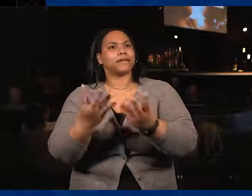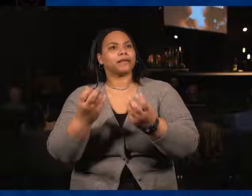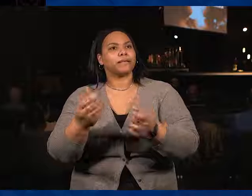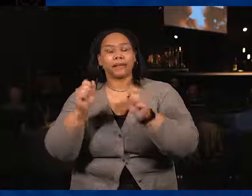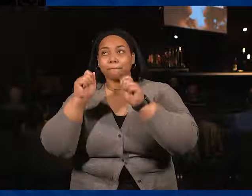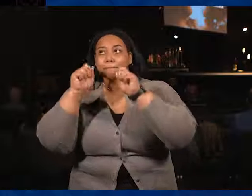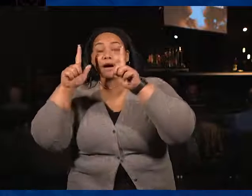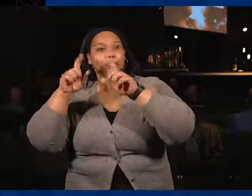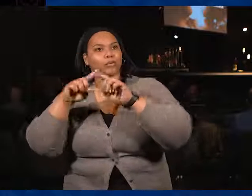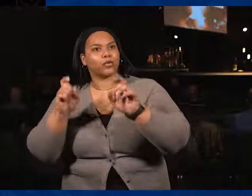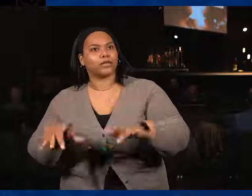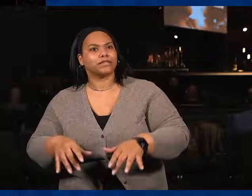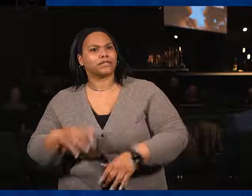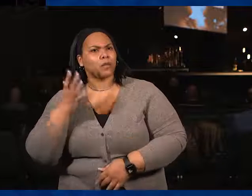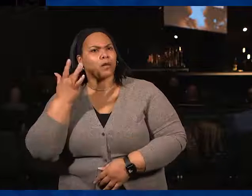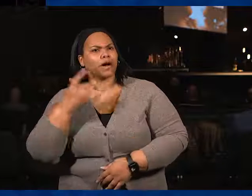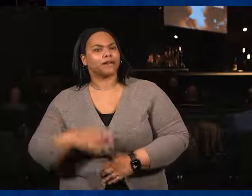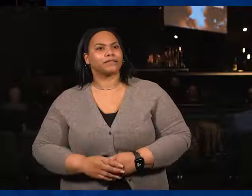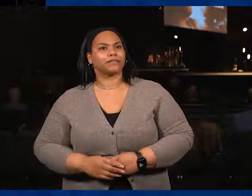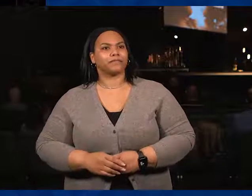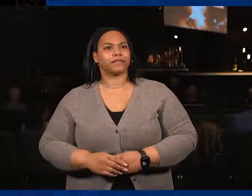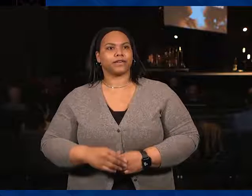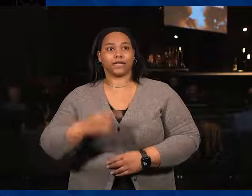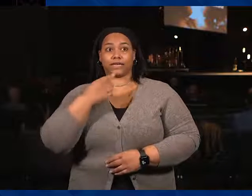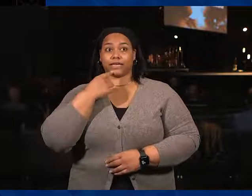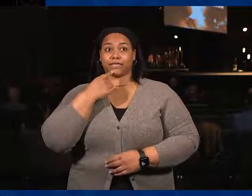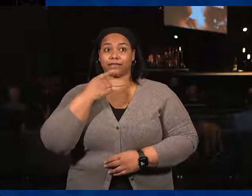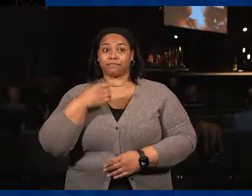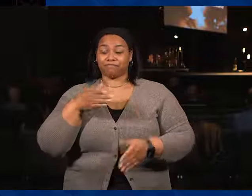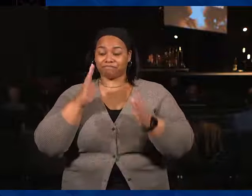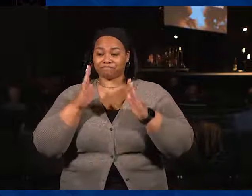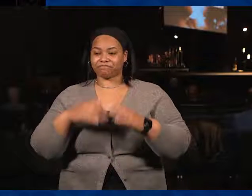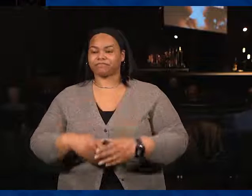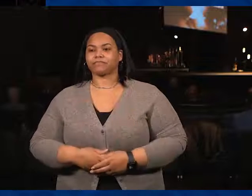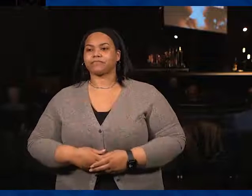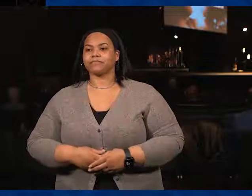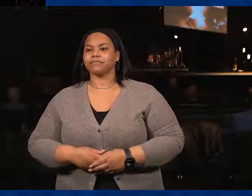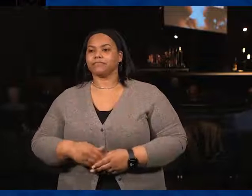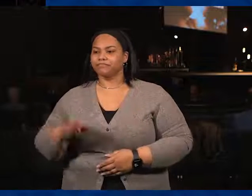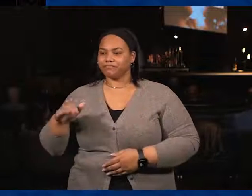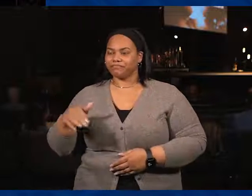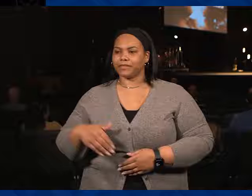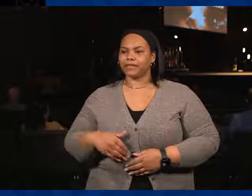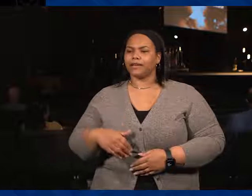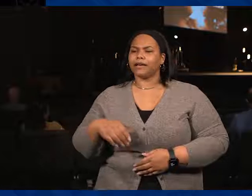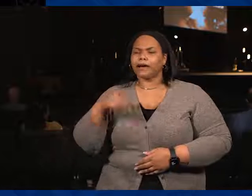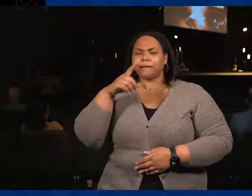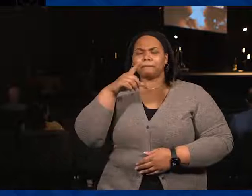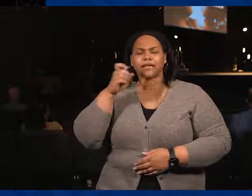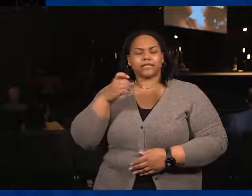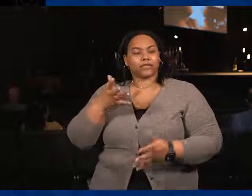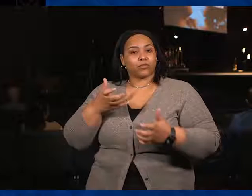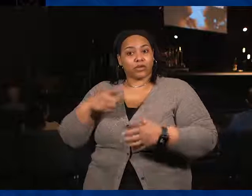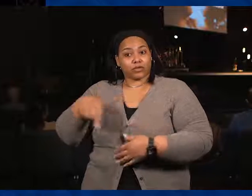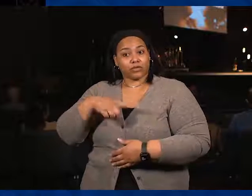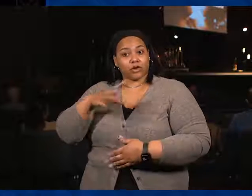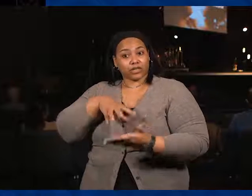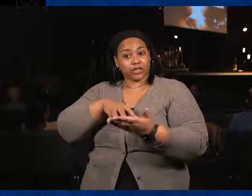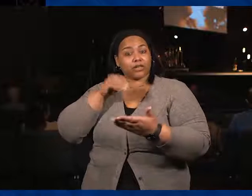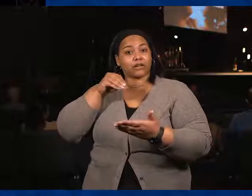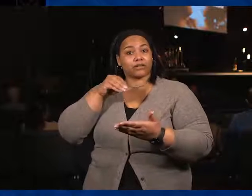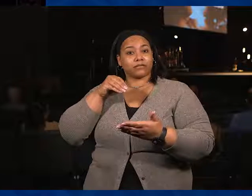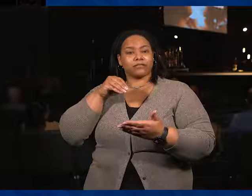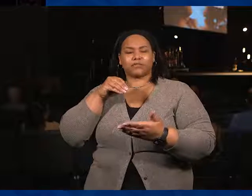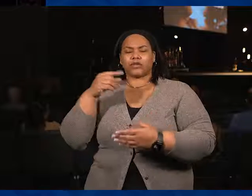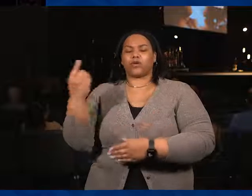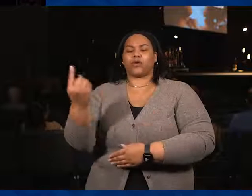pop quizzes? Friends, listen to what he said. He said, Brother Montgomery, because I wanted you all to learn that you